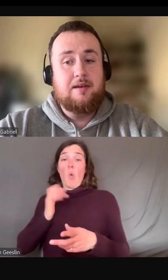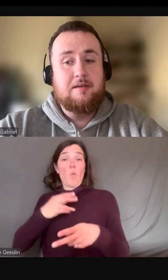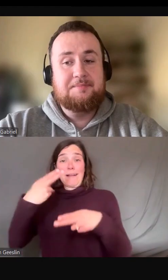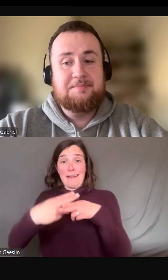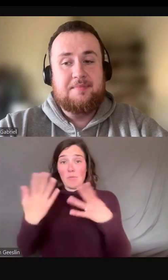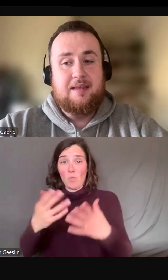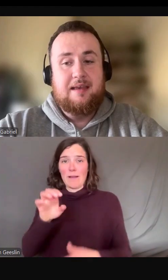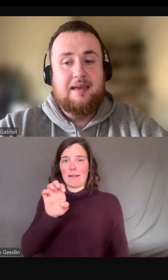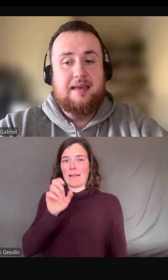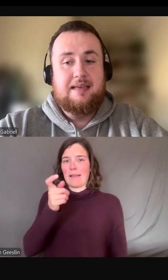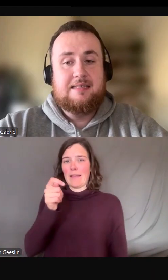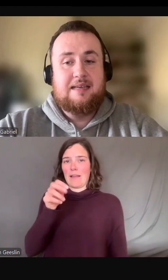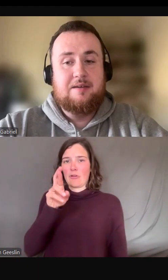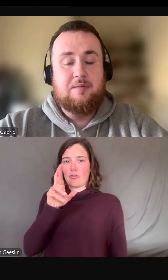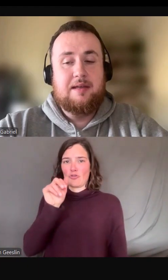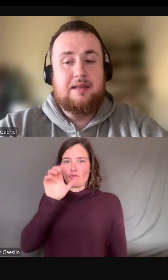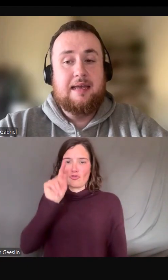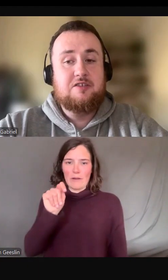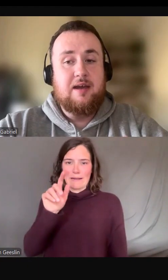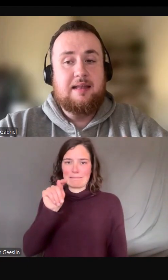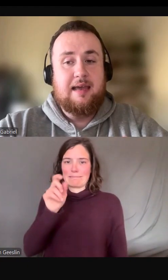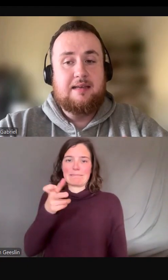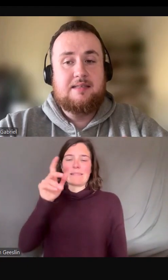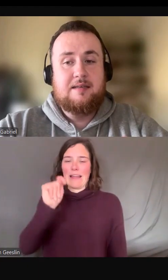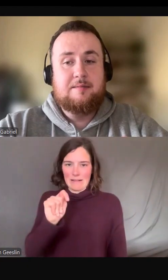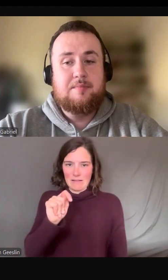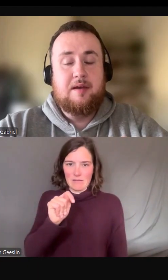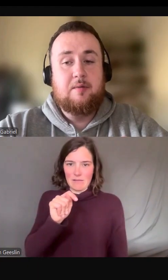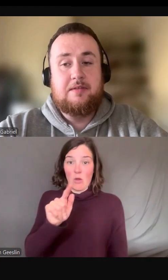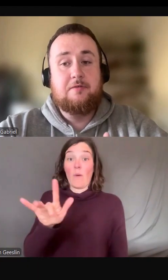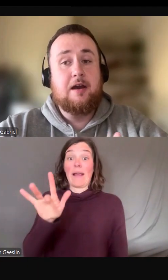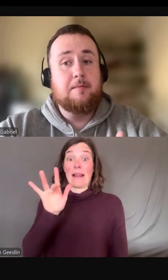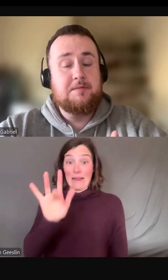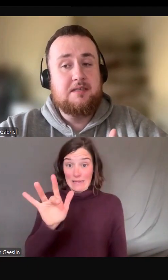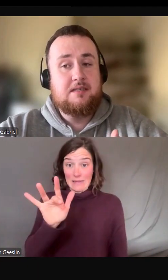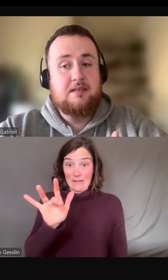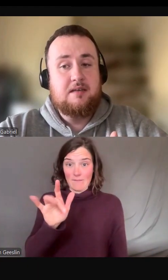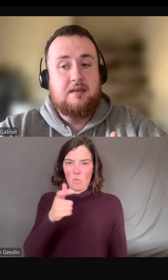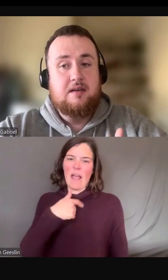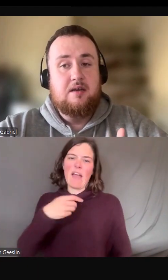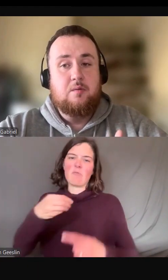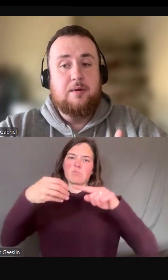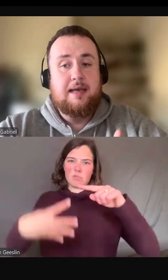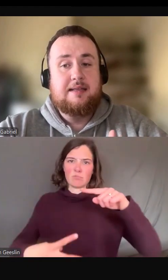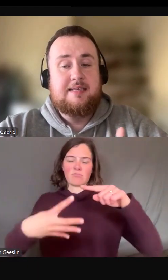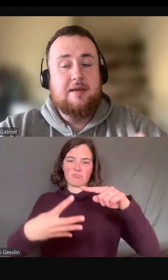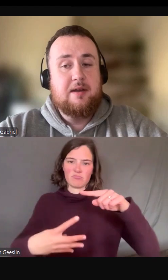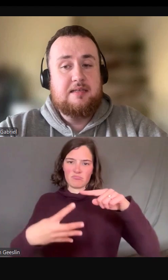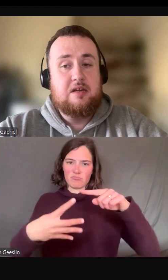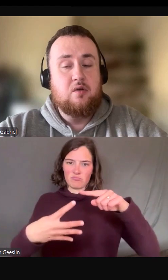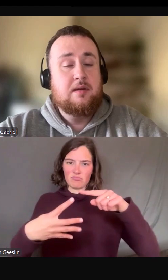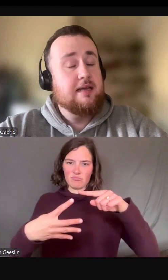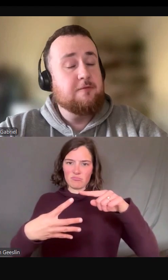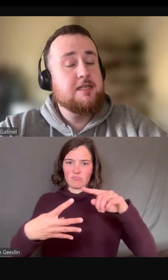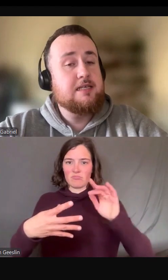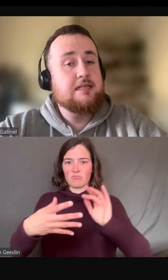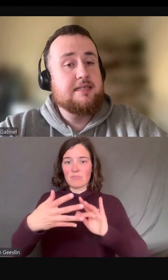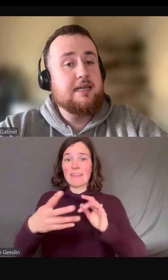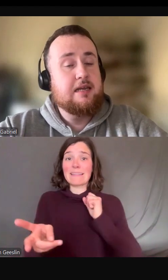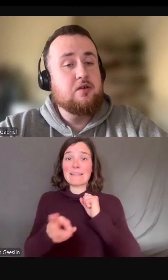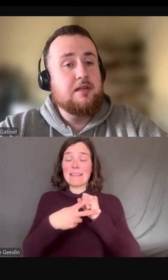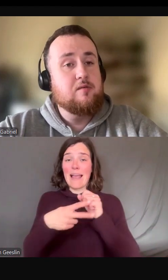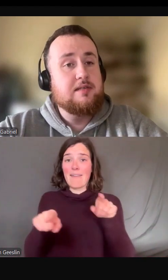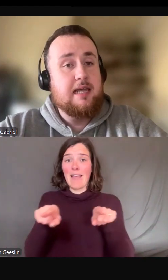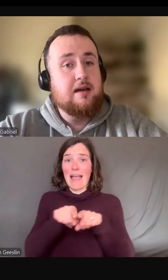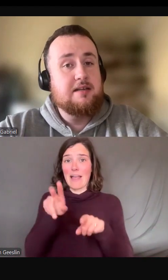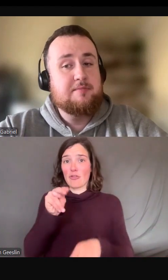do here is we can extract text, and we have different options. We can save it as a note, a physical sticky